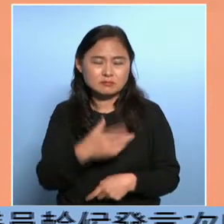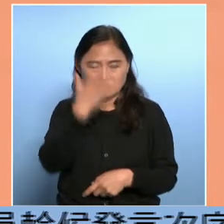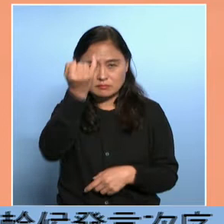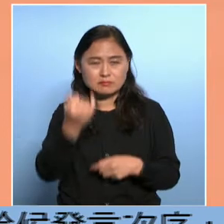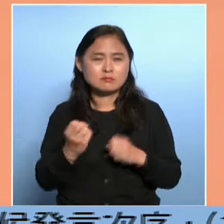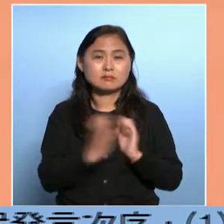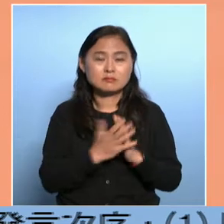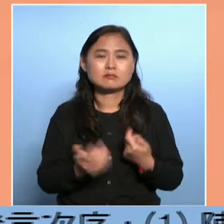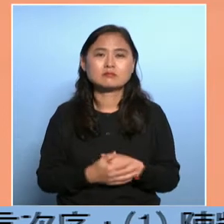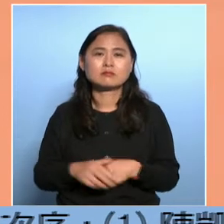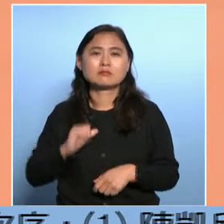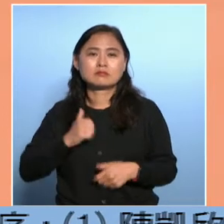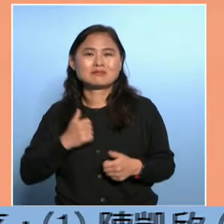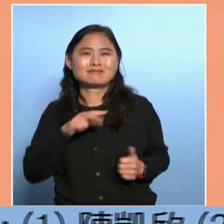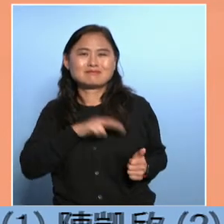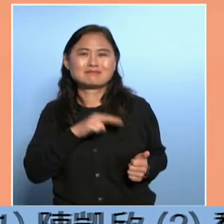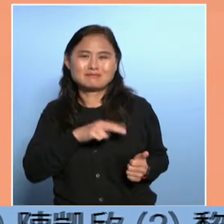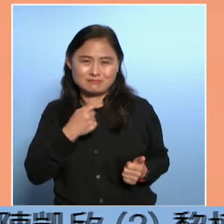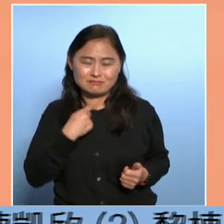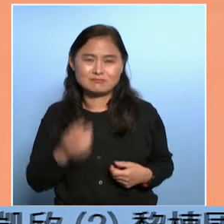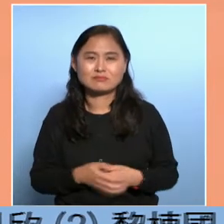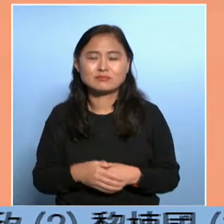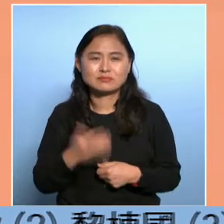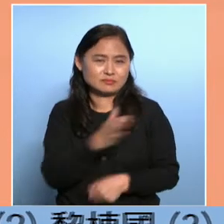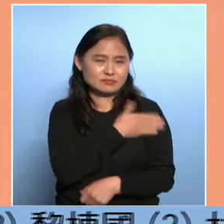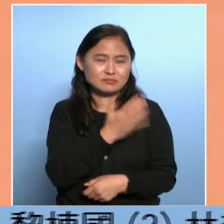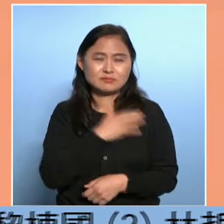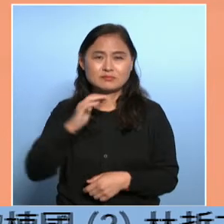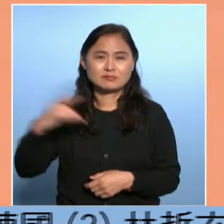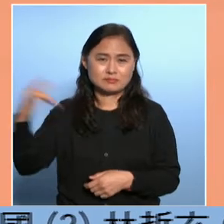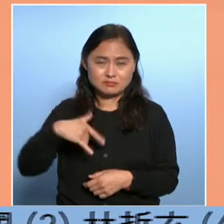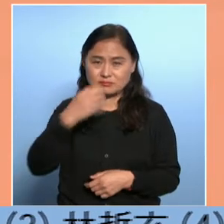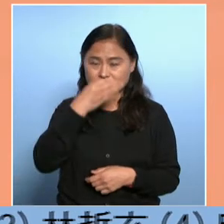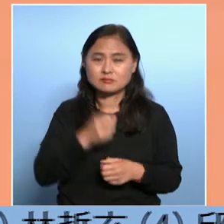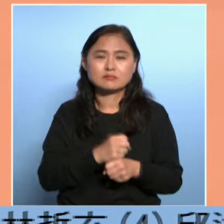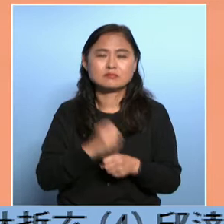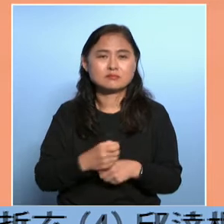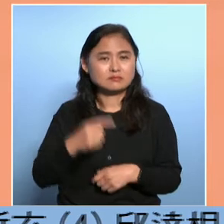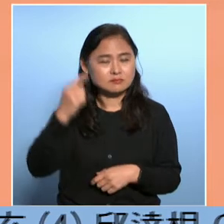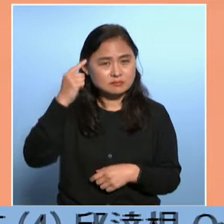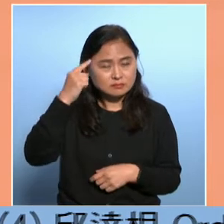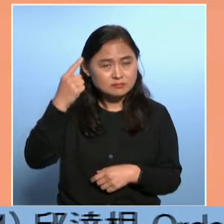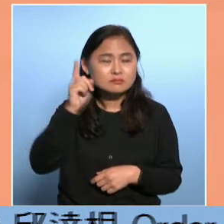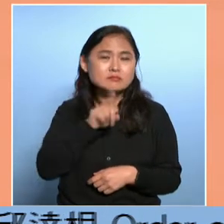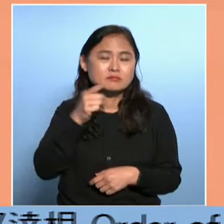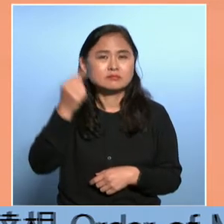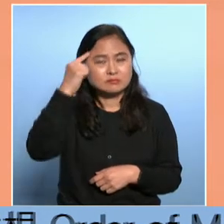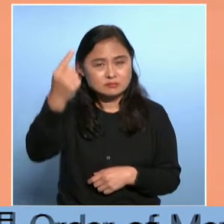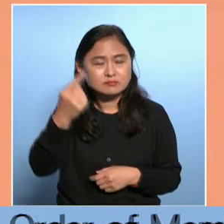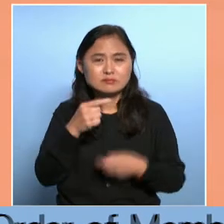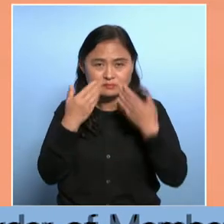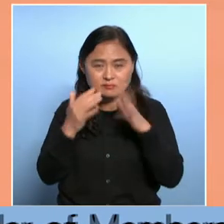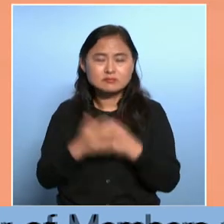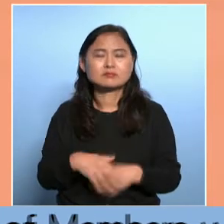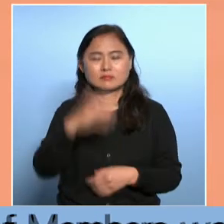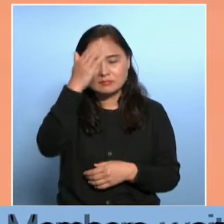family employers. I understand that the foreign domestic helper would like to enjoy the one day